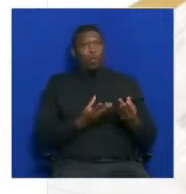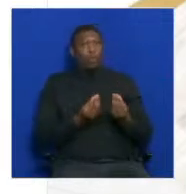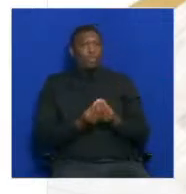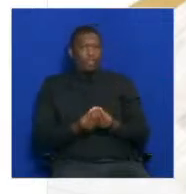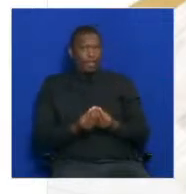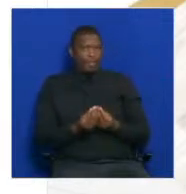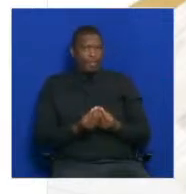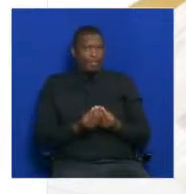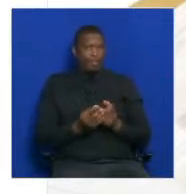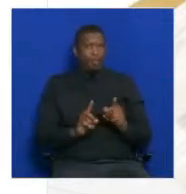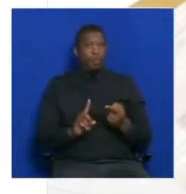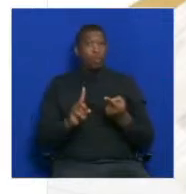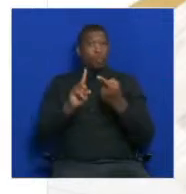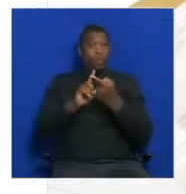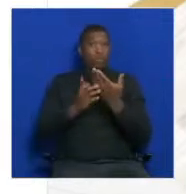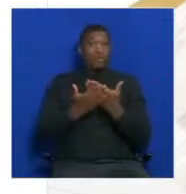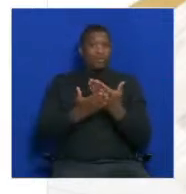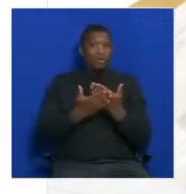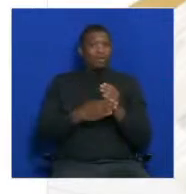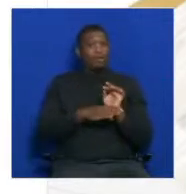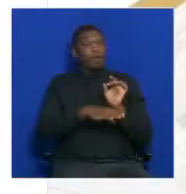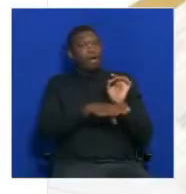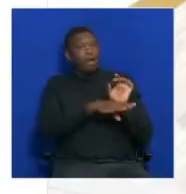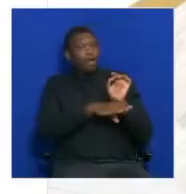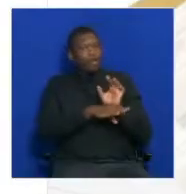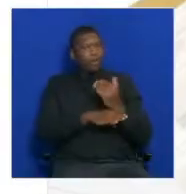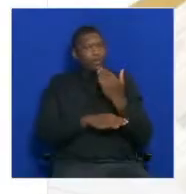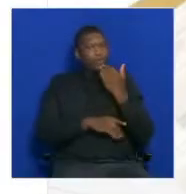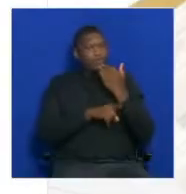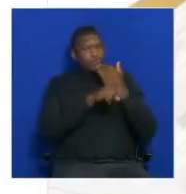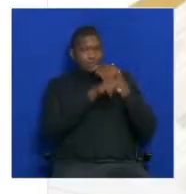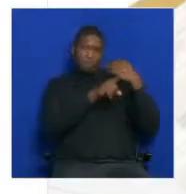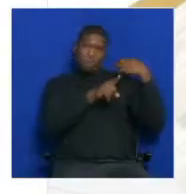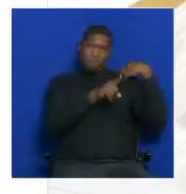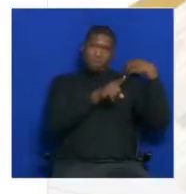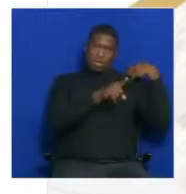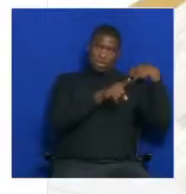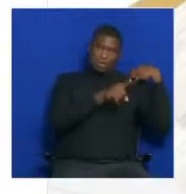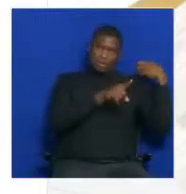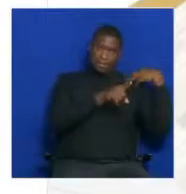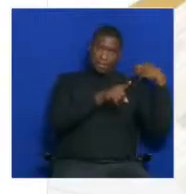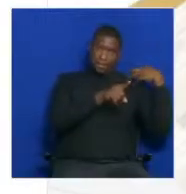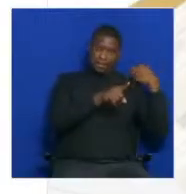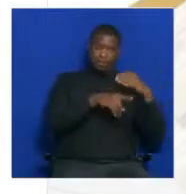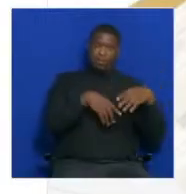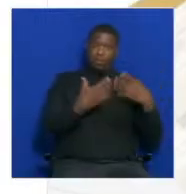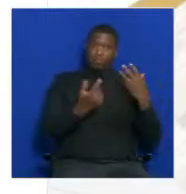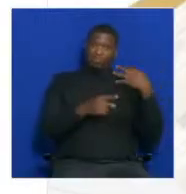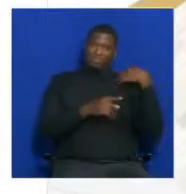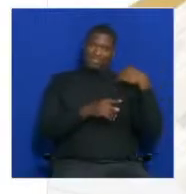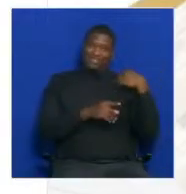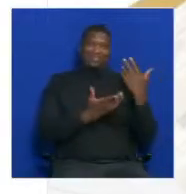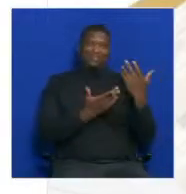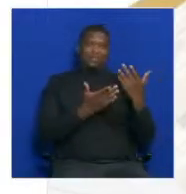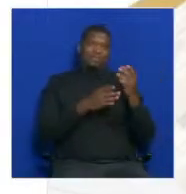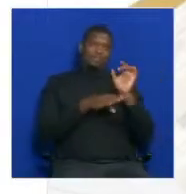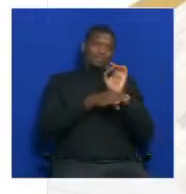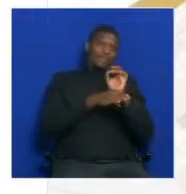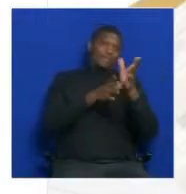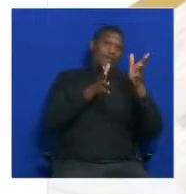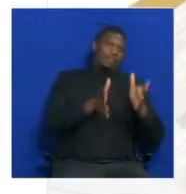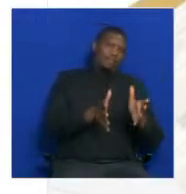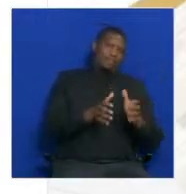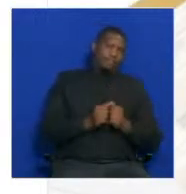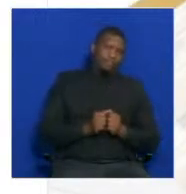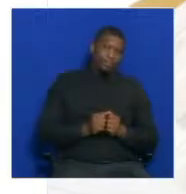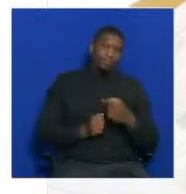that she could advise the minister or the minister's advisor. I did